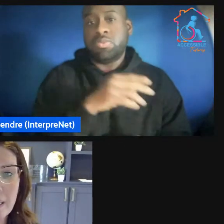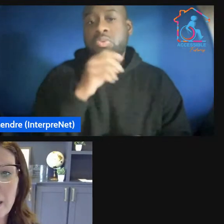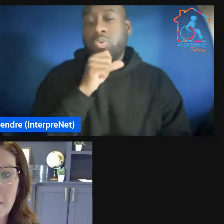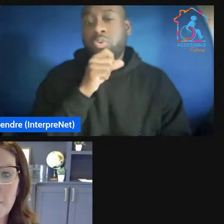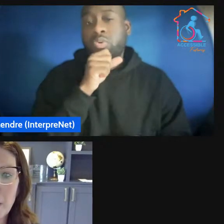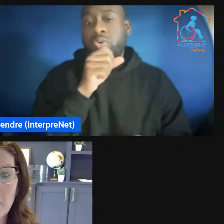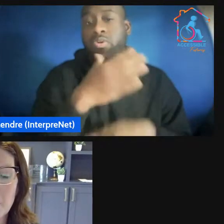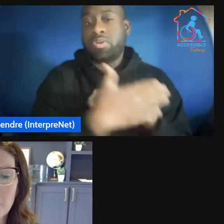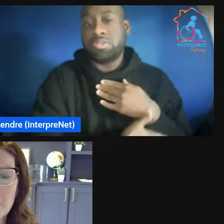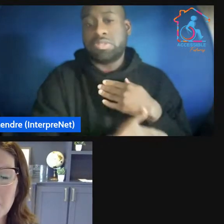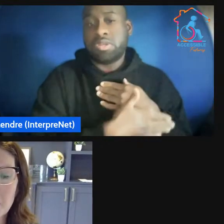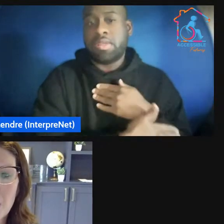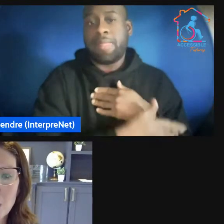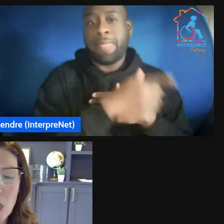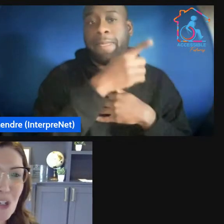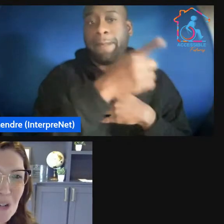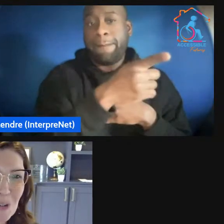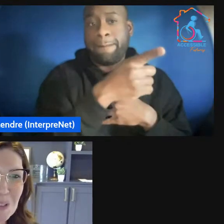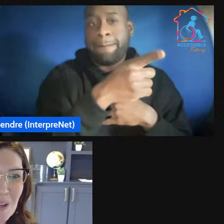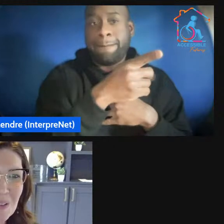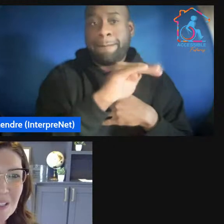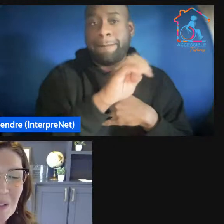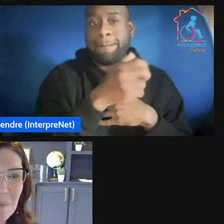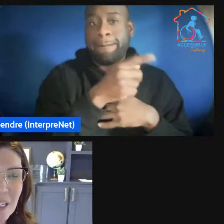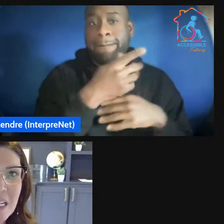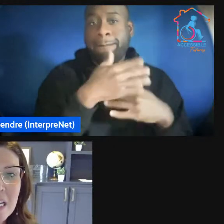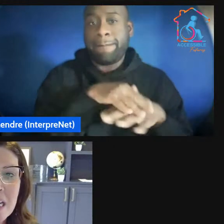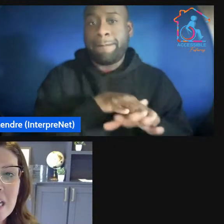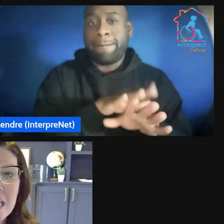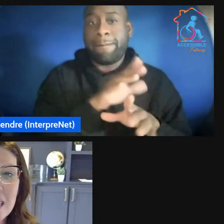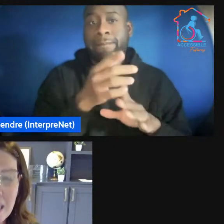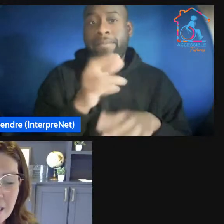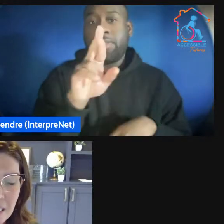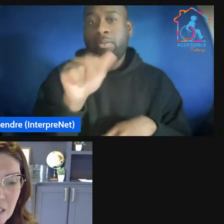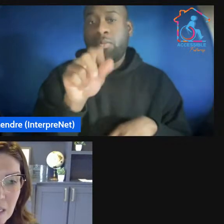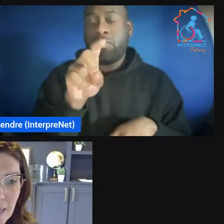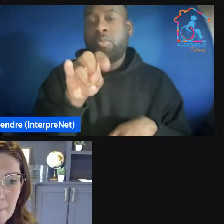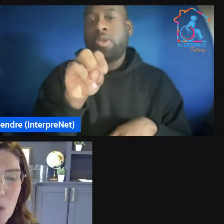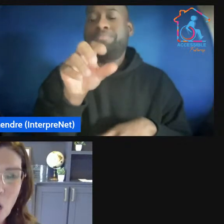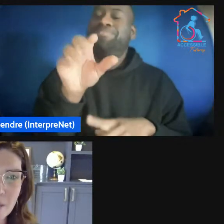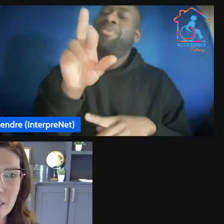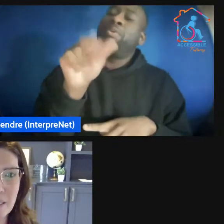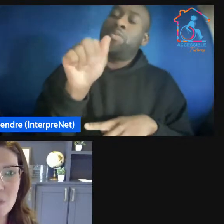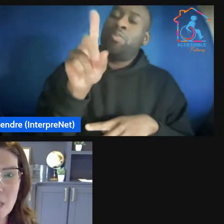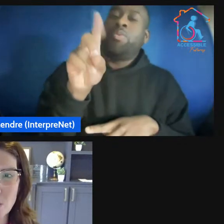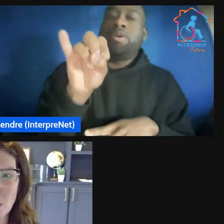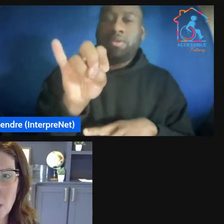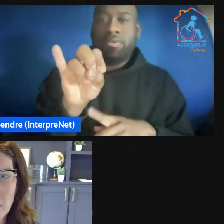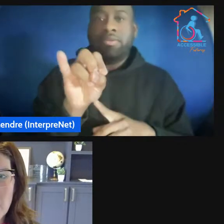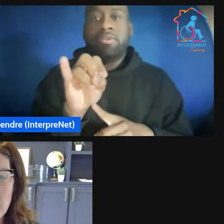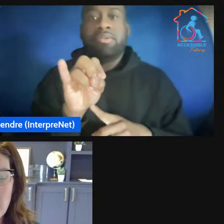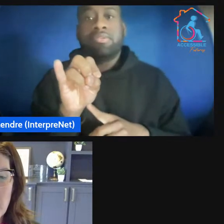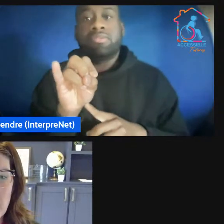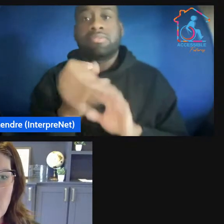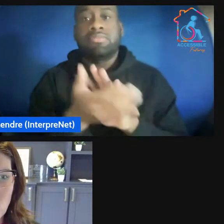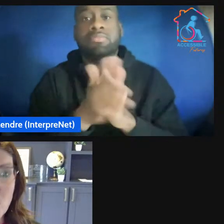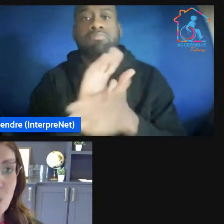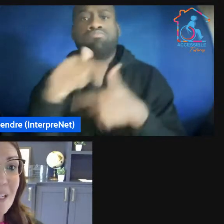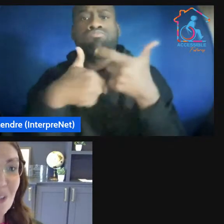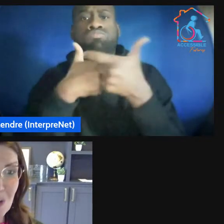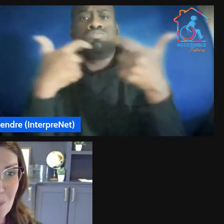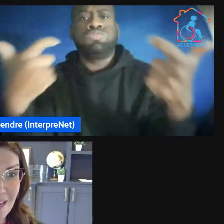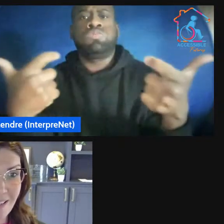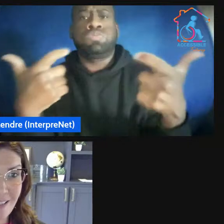Rady and become a larger children's health system. But this autism center